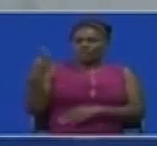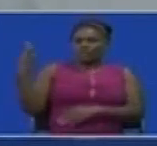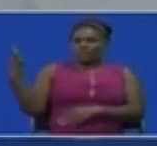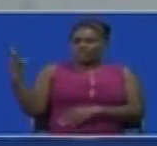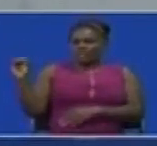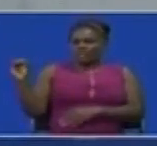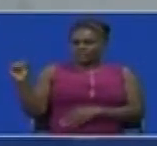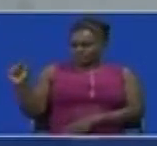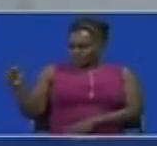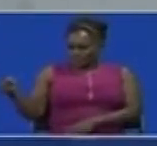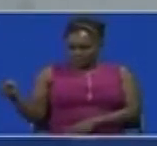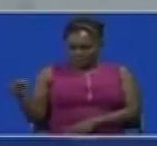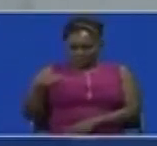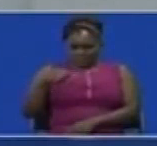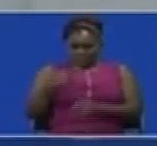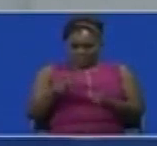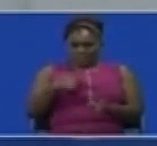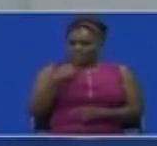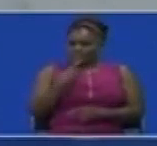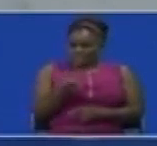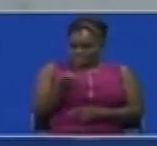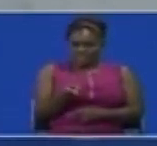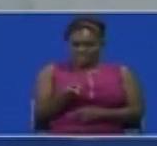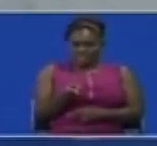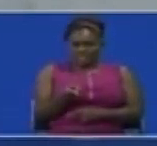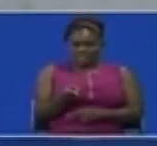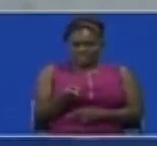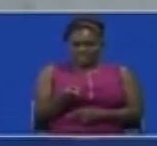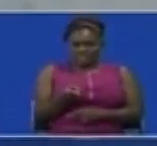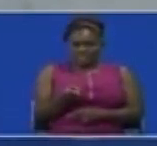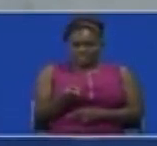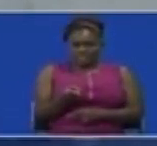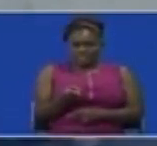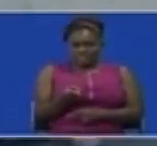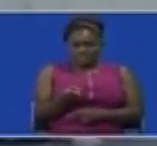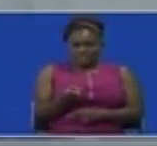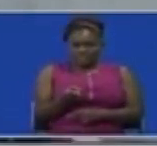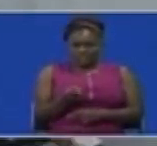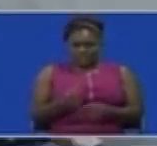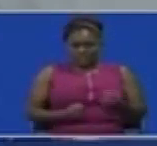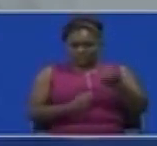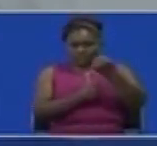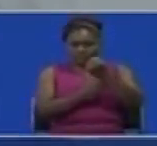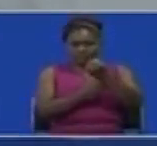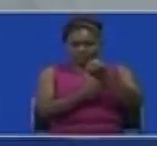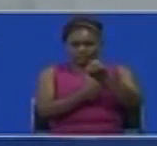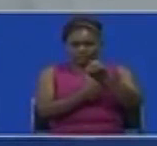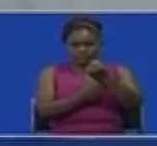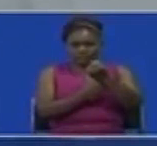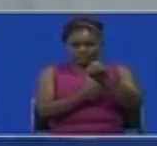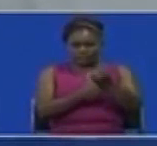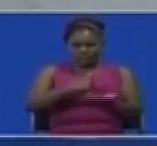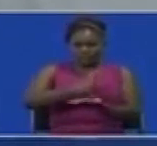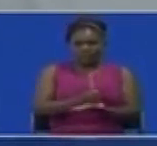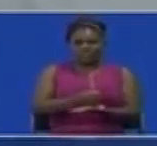300 million. But I quote this sum because this is the sum, the award sum, that is further supported by the Auditor General's